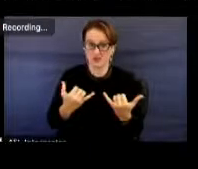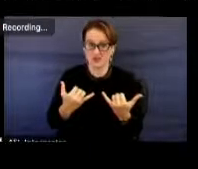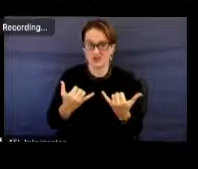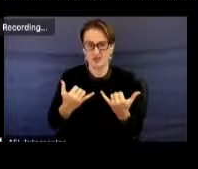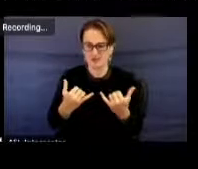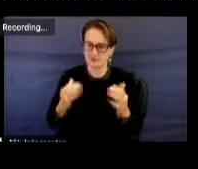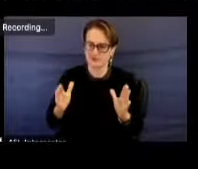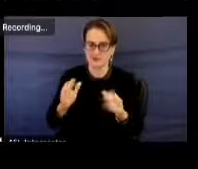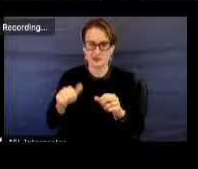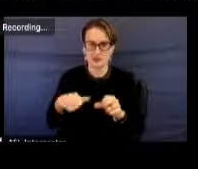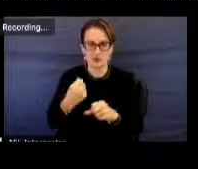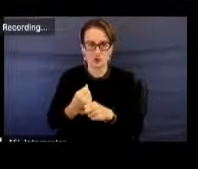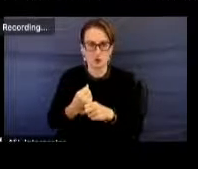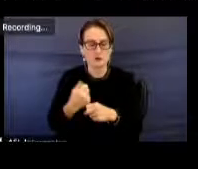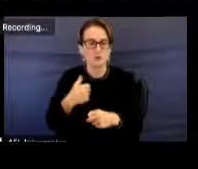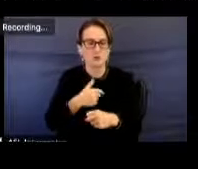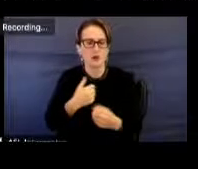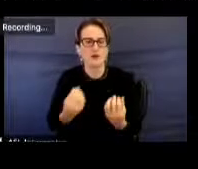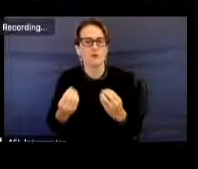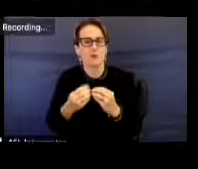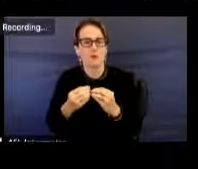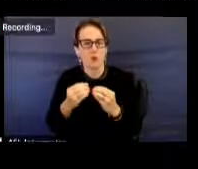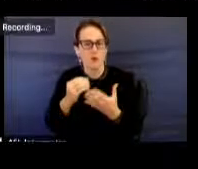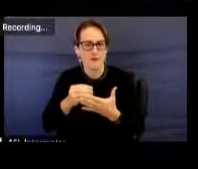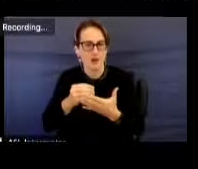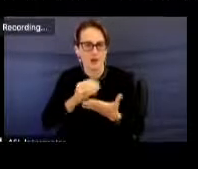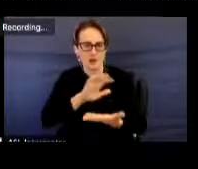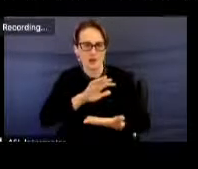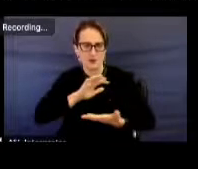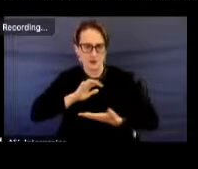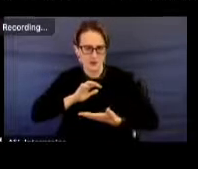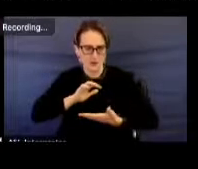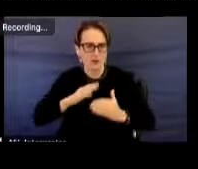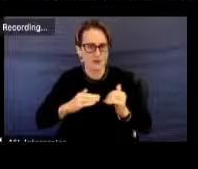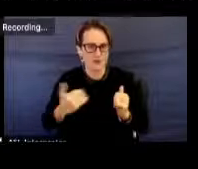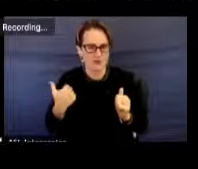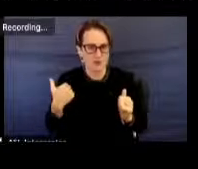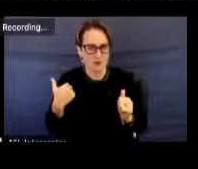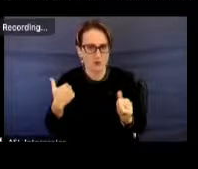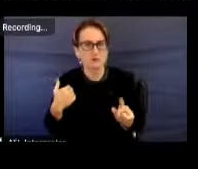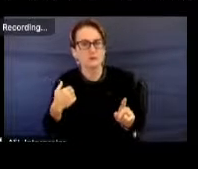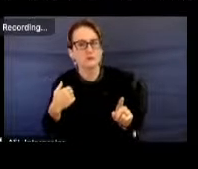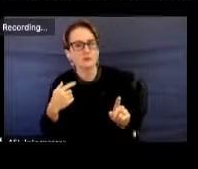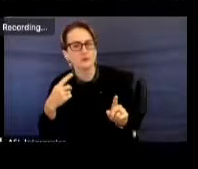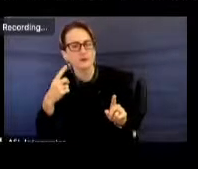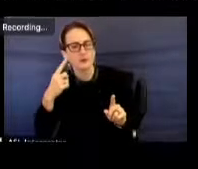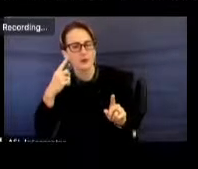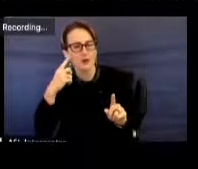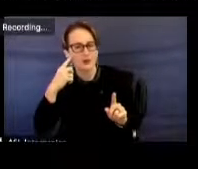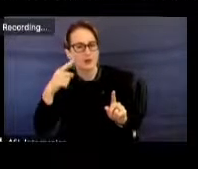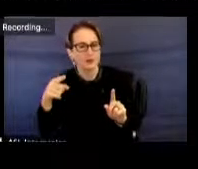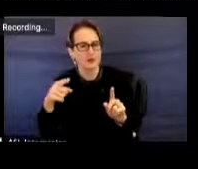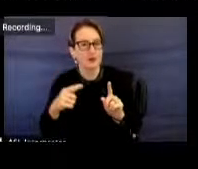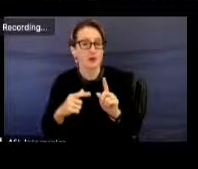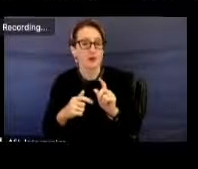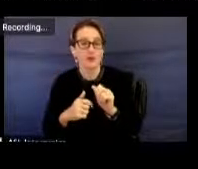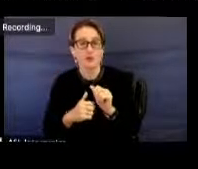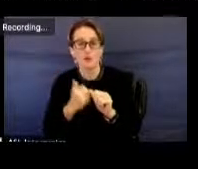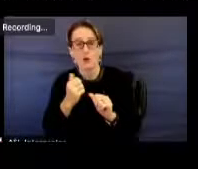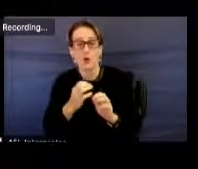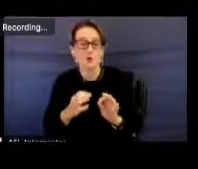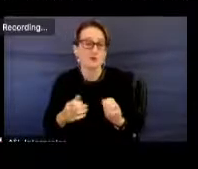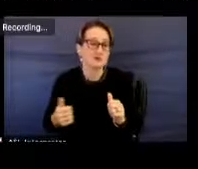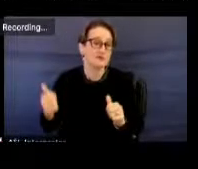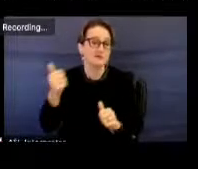so it's not really. I think the overriding principle in the attorney-client